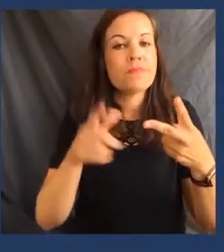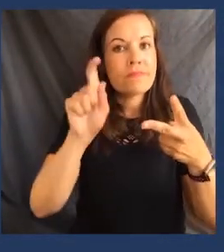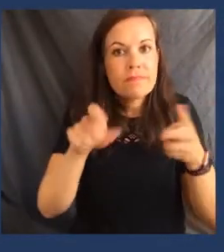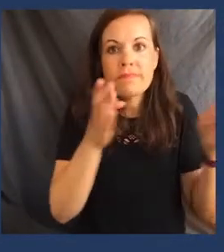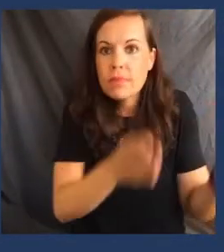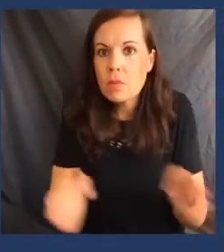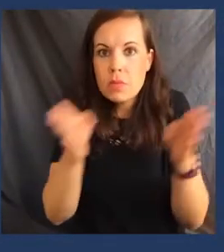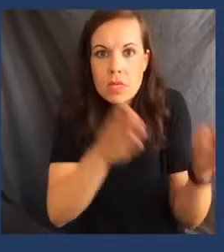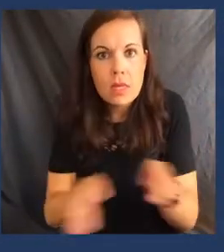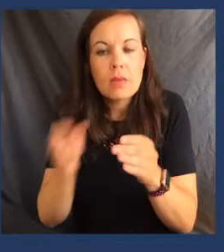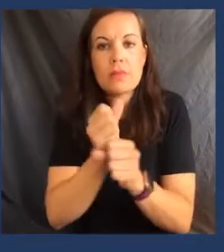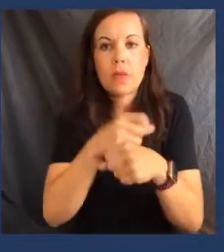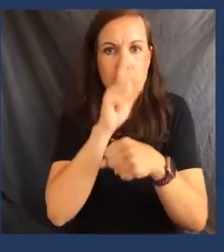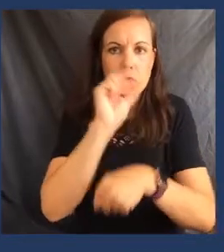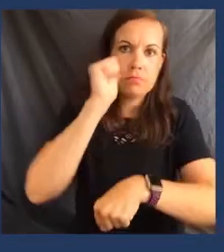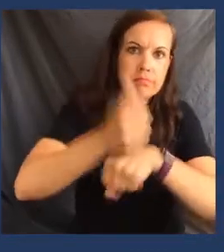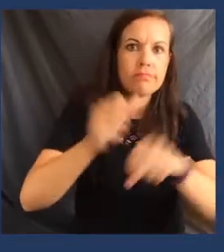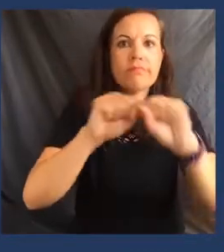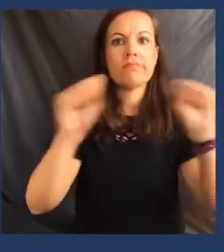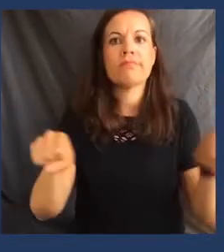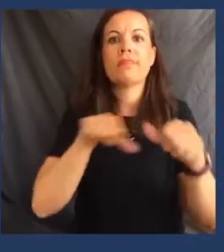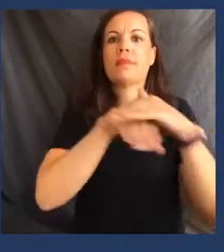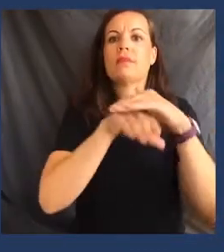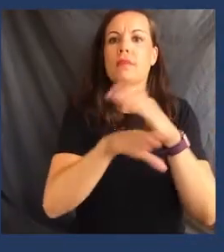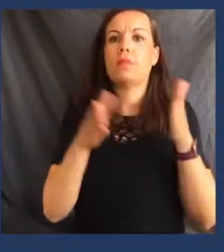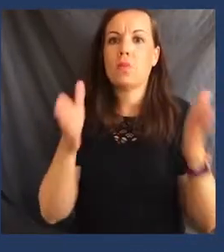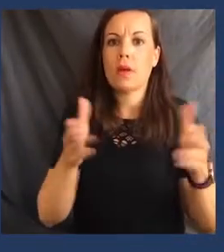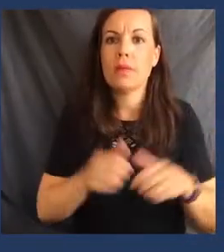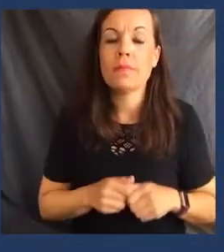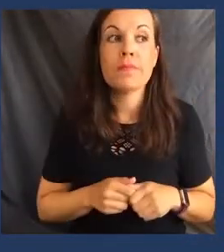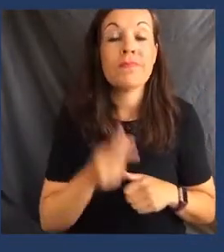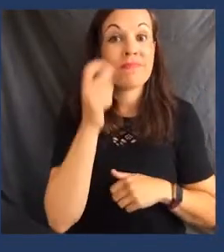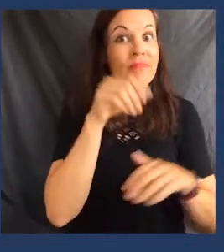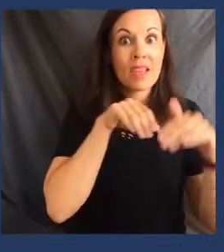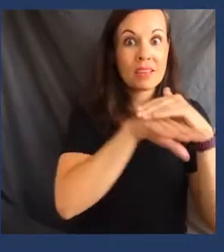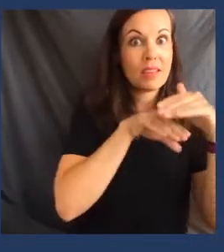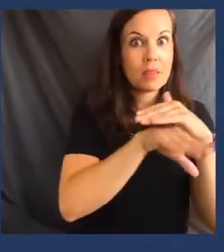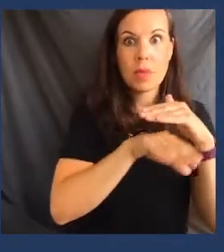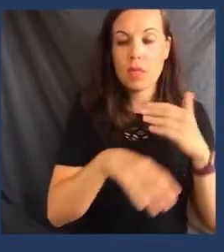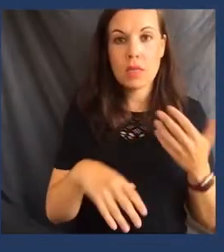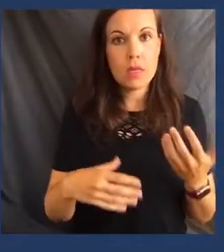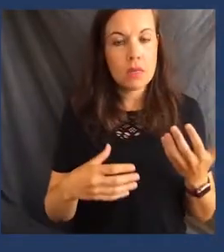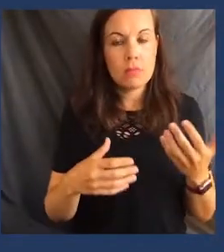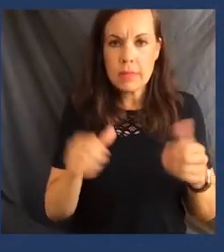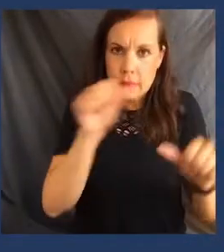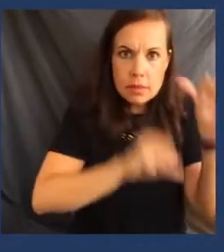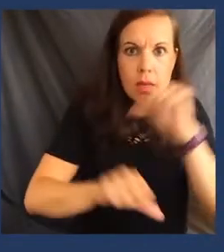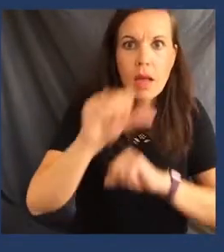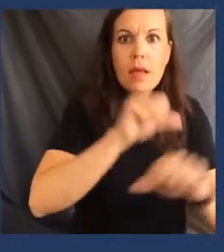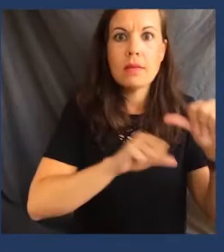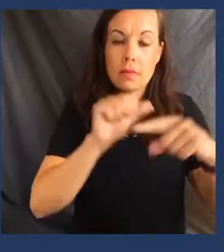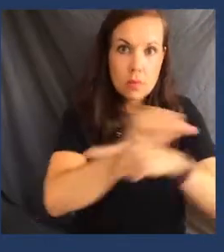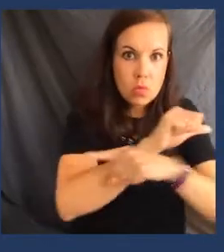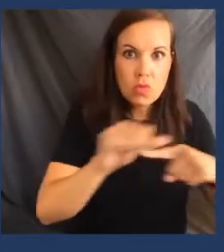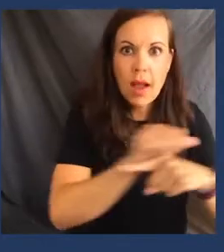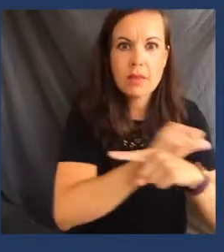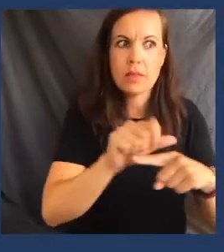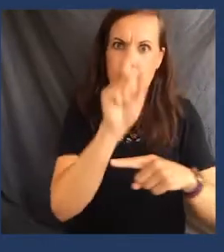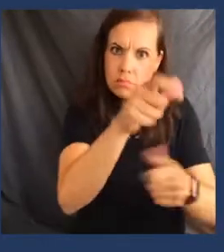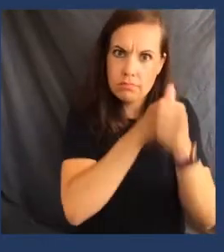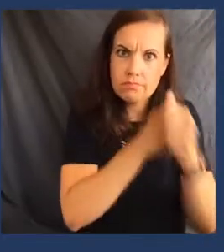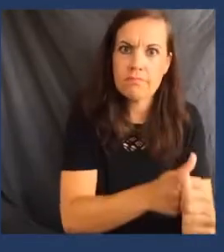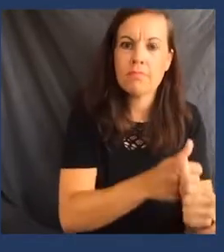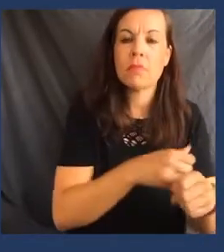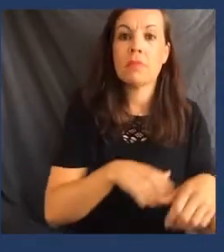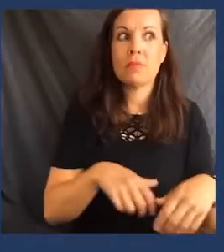an accessible system. Accessibility is an understood science. It is an understood practice. So there's industry standards.